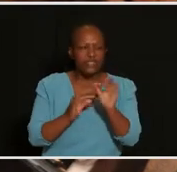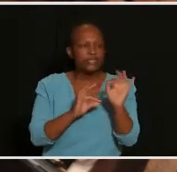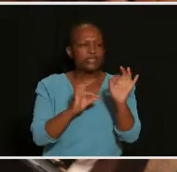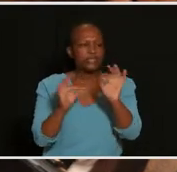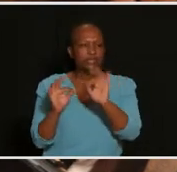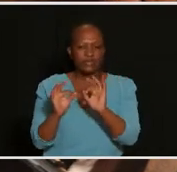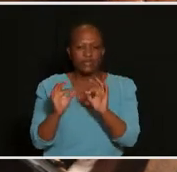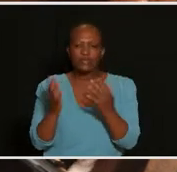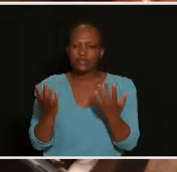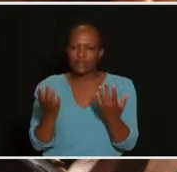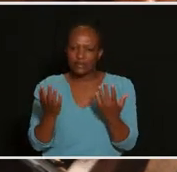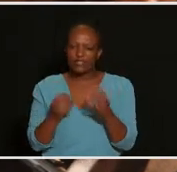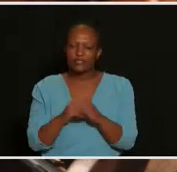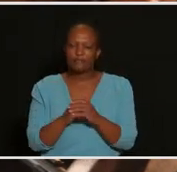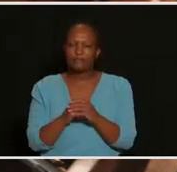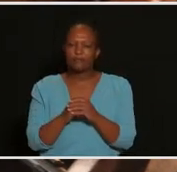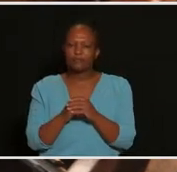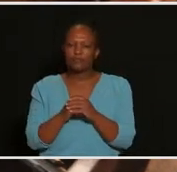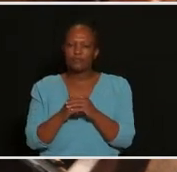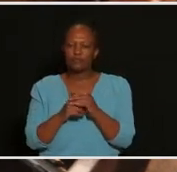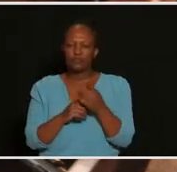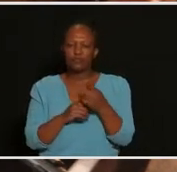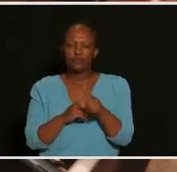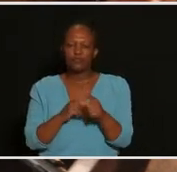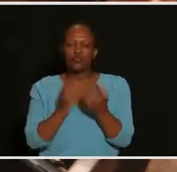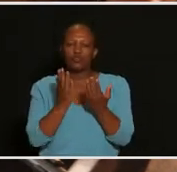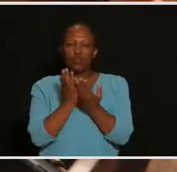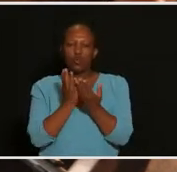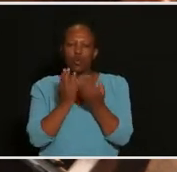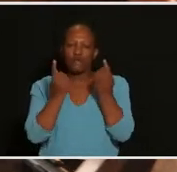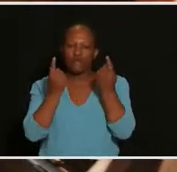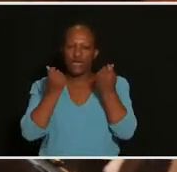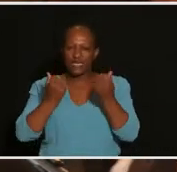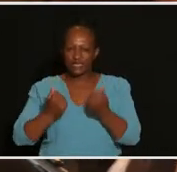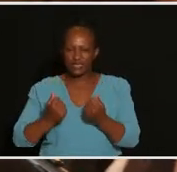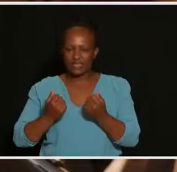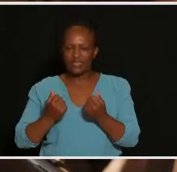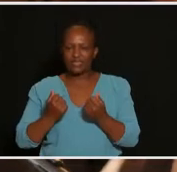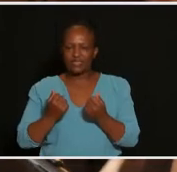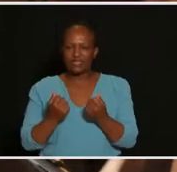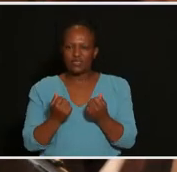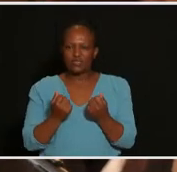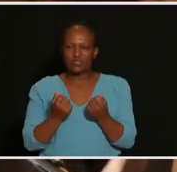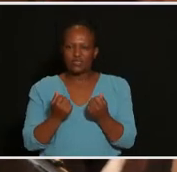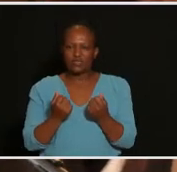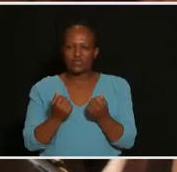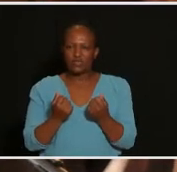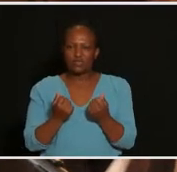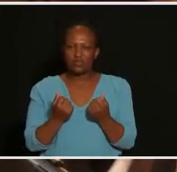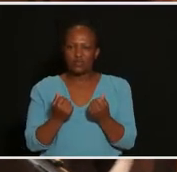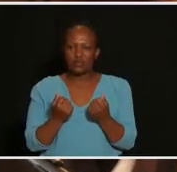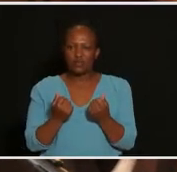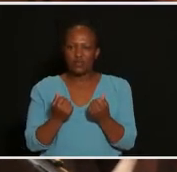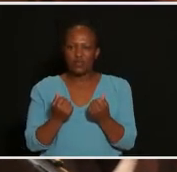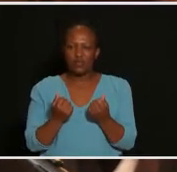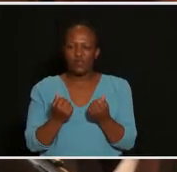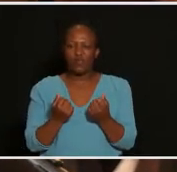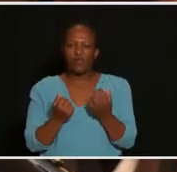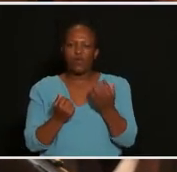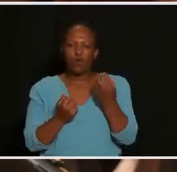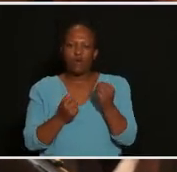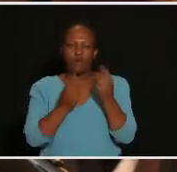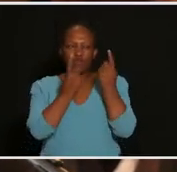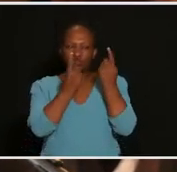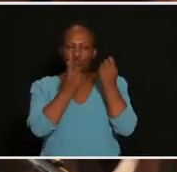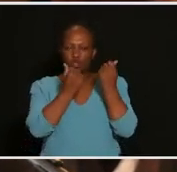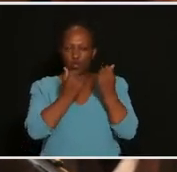in terms of school finances we have and we have Treasures from